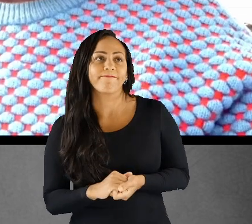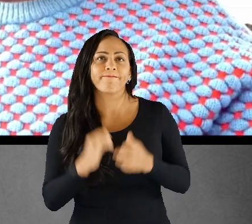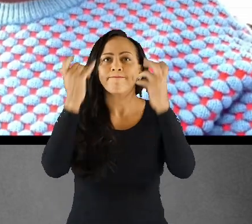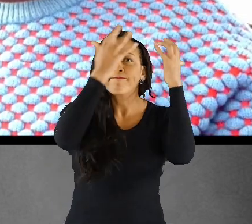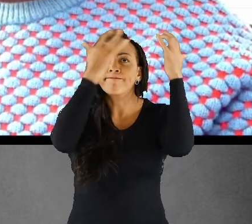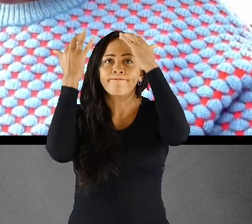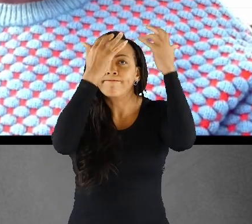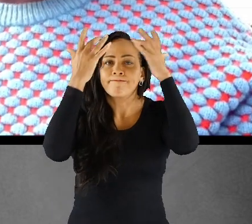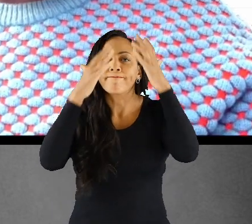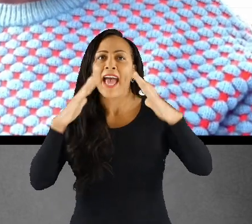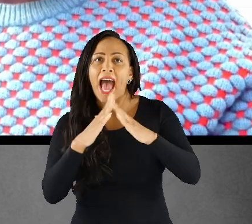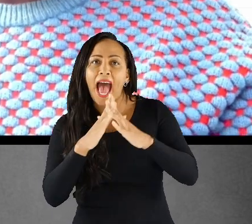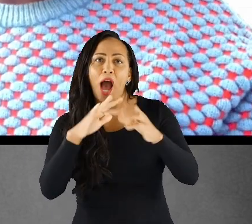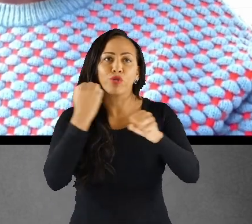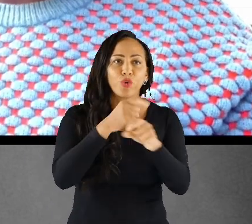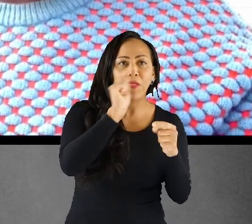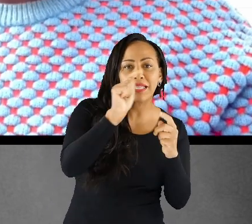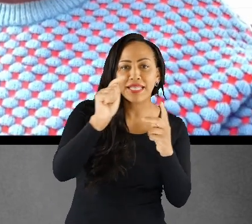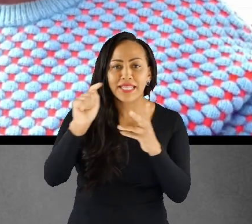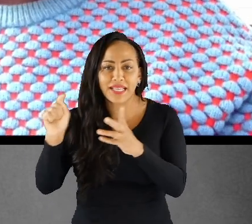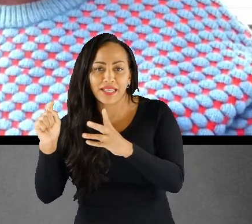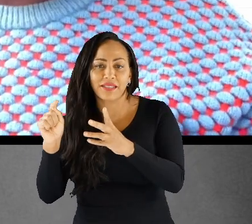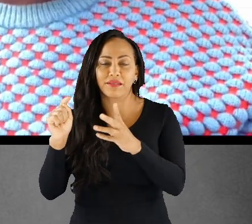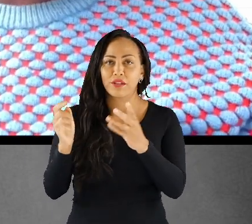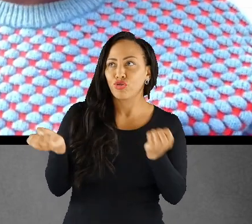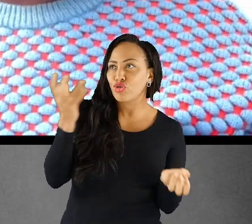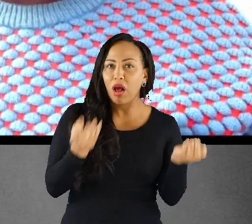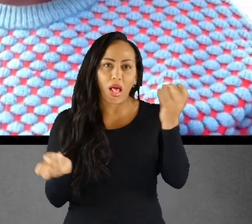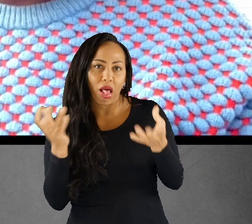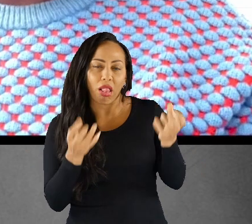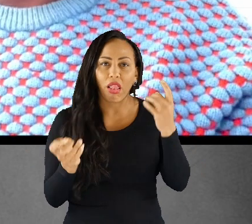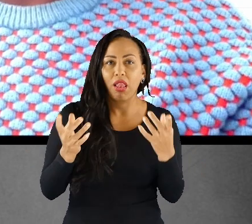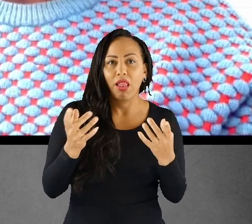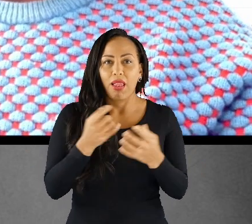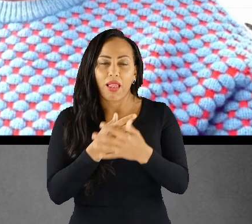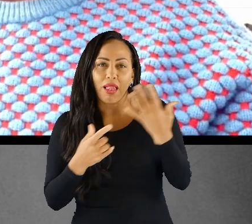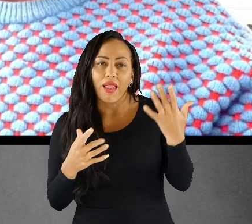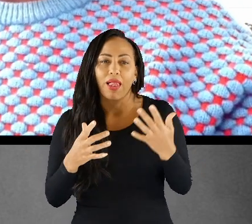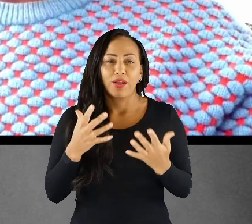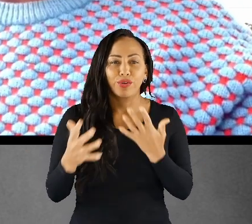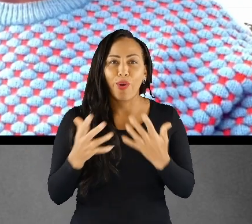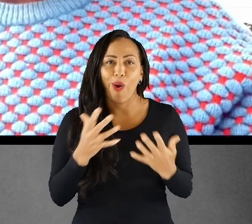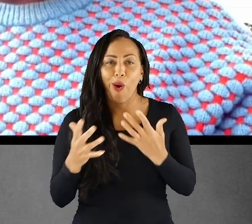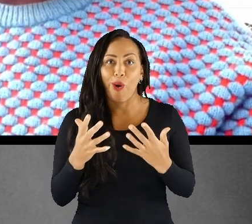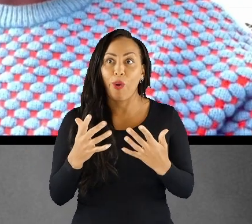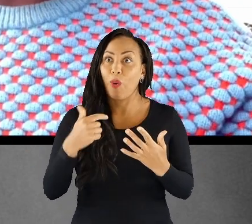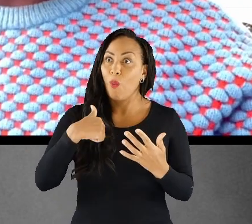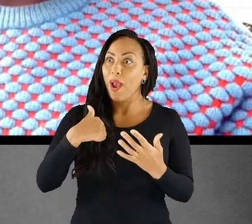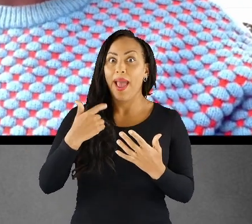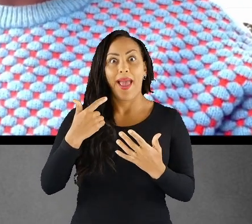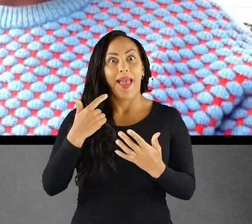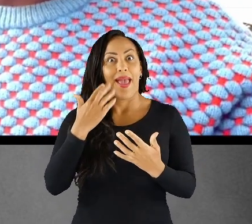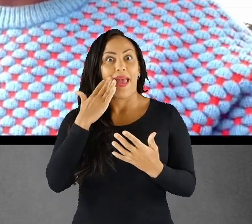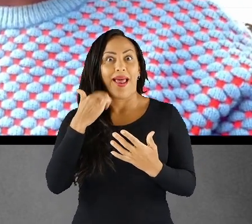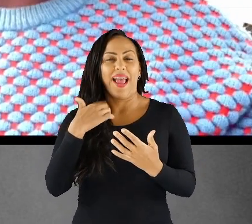figuring out how I can do something when there's loads of balls I need to juggle. So when I do